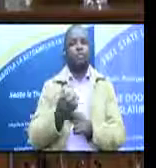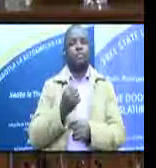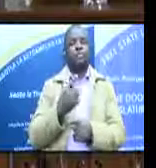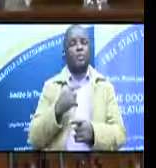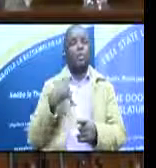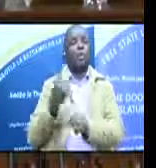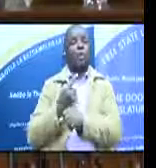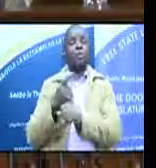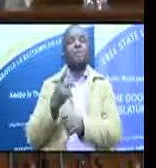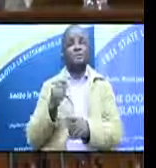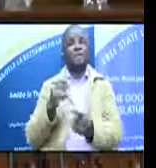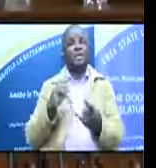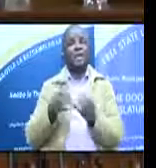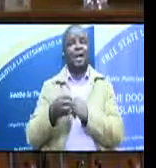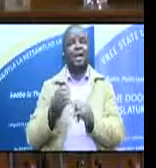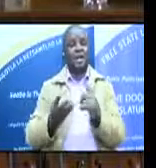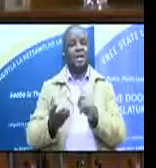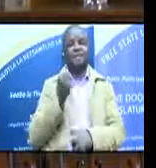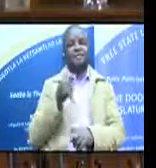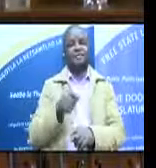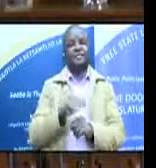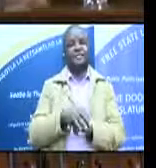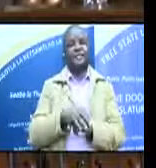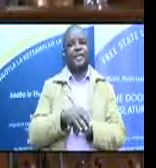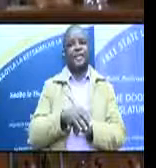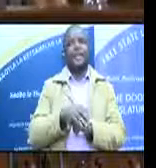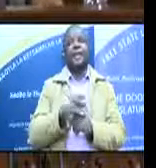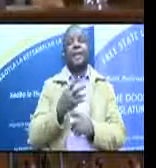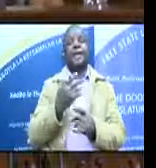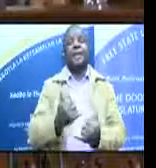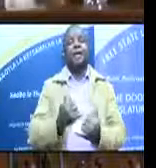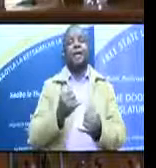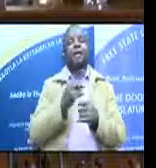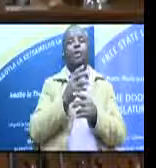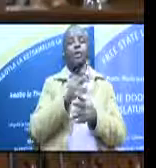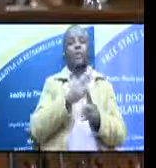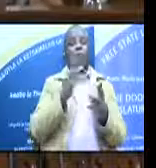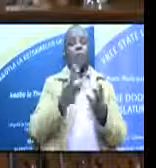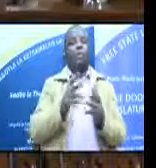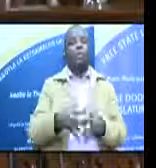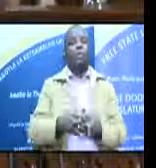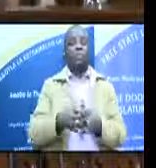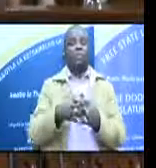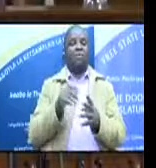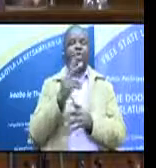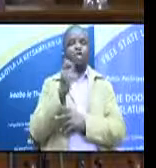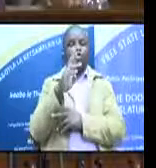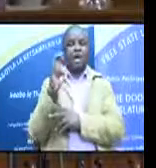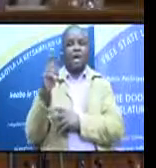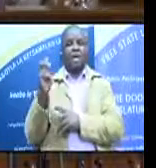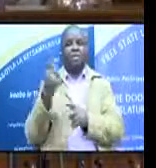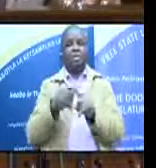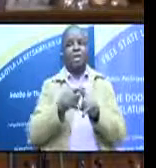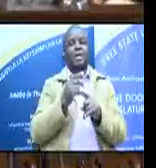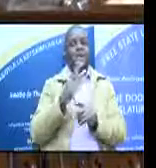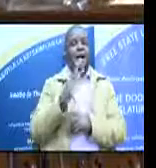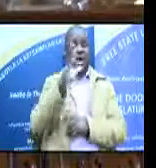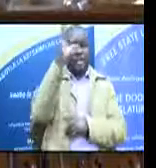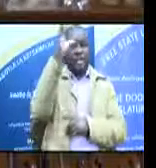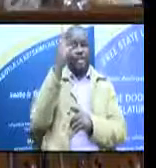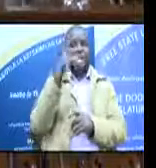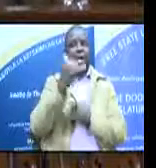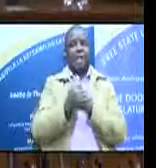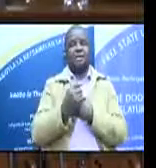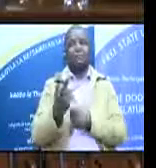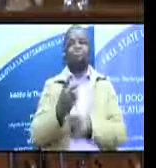to achieve. The war situation between Ukraine and Russia is directly impacting on the economies of the world.